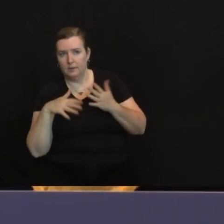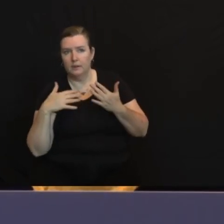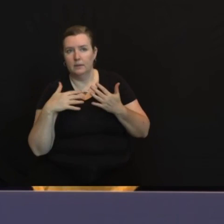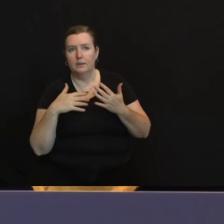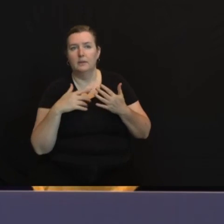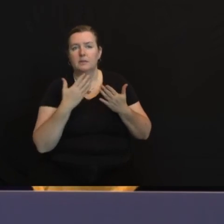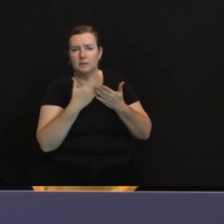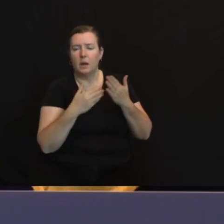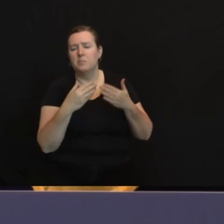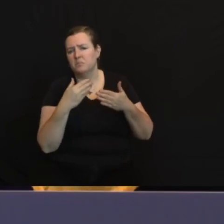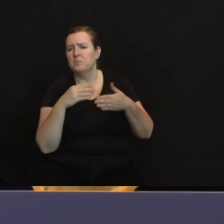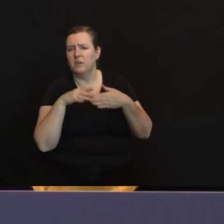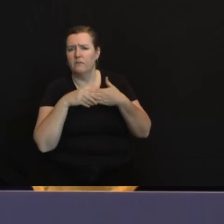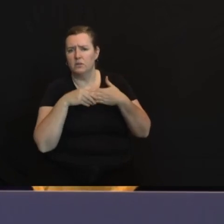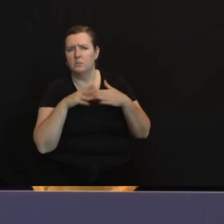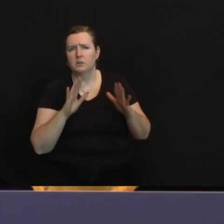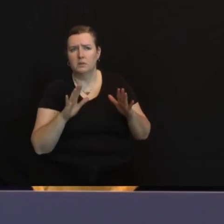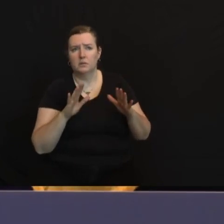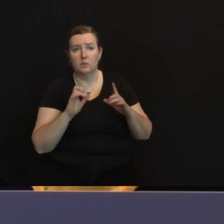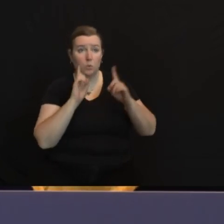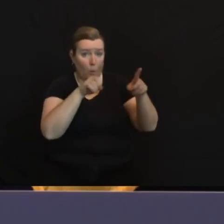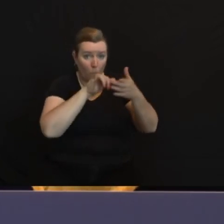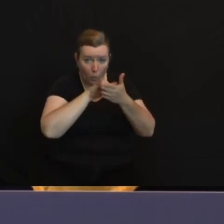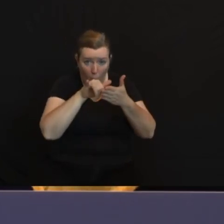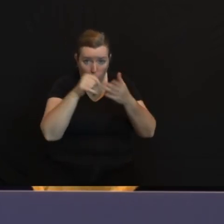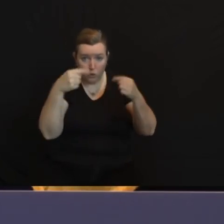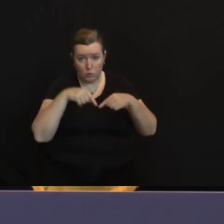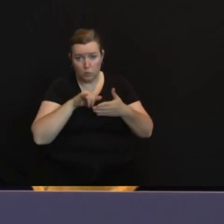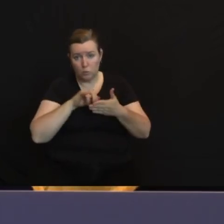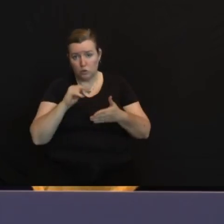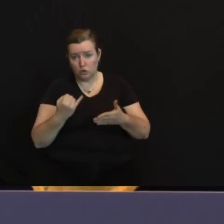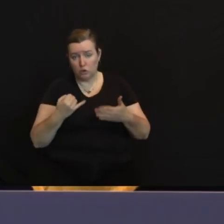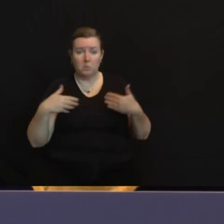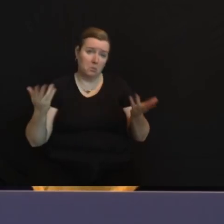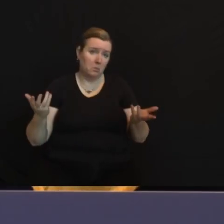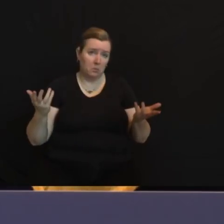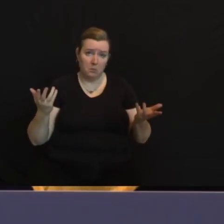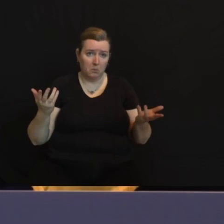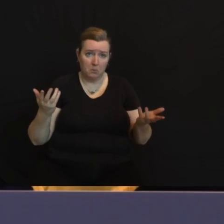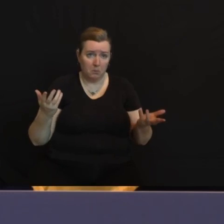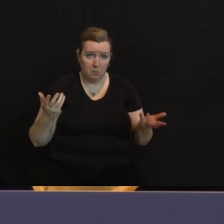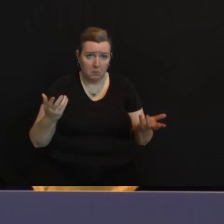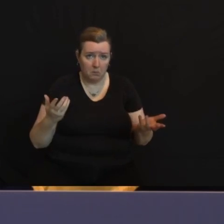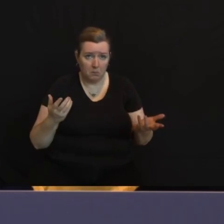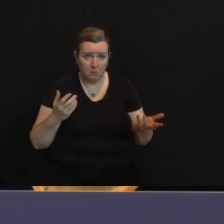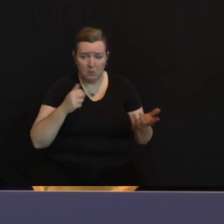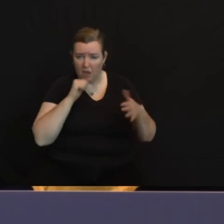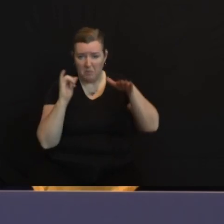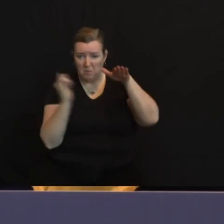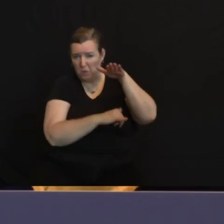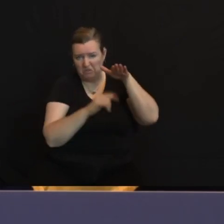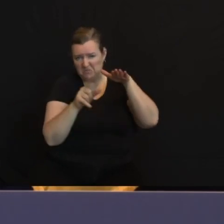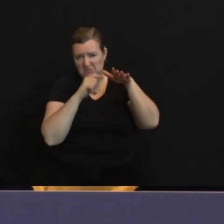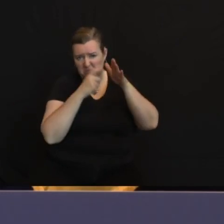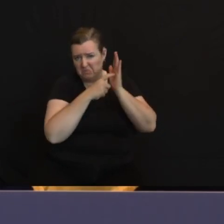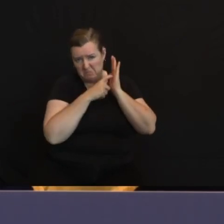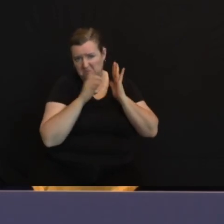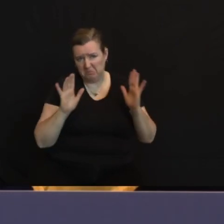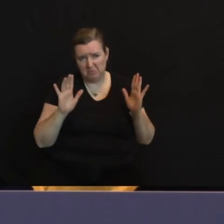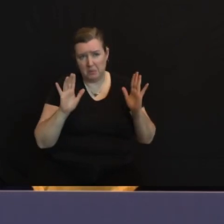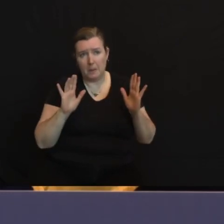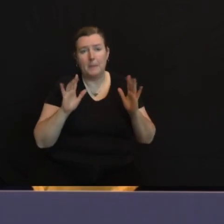In traveling into New York and then coming back to New Jersey, to my way of thinking, is not a quarantine event. But we're just asking